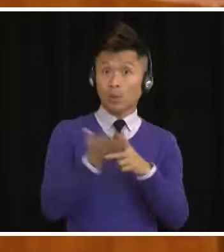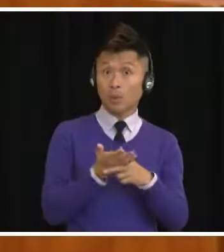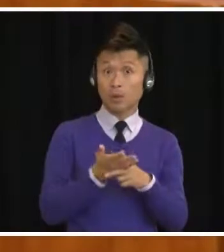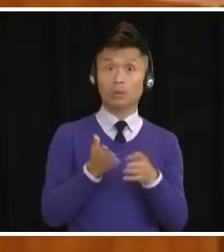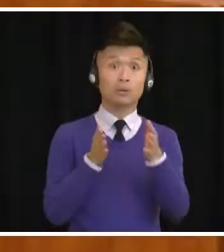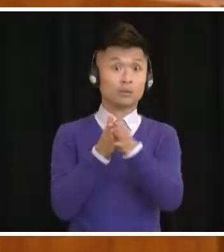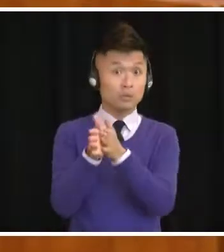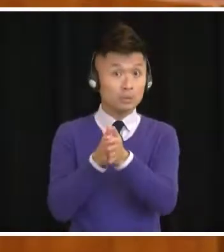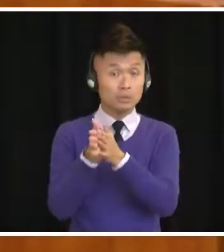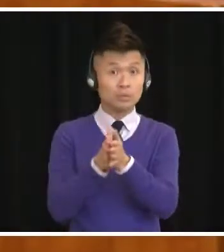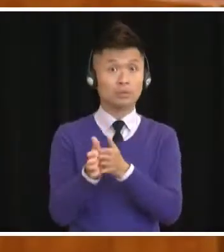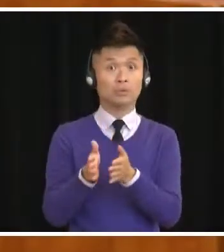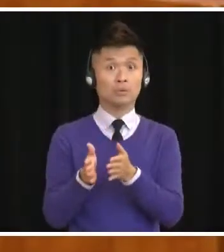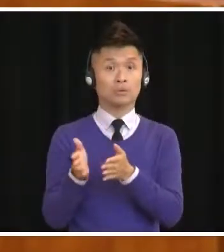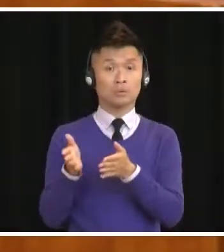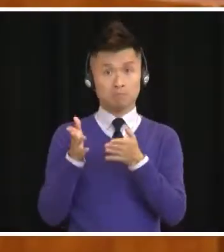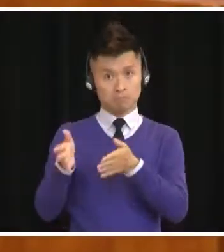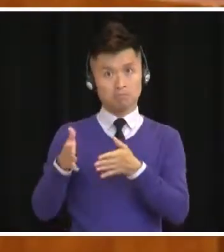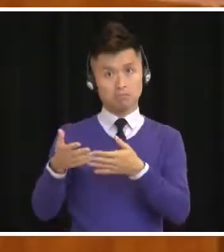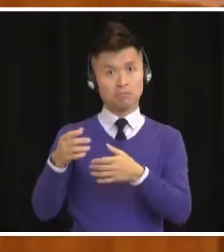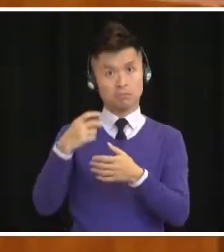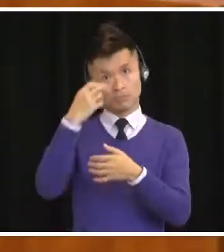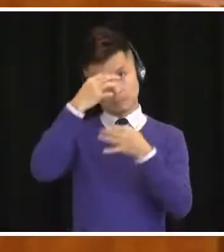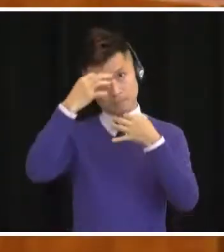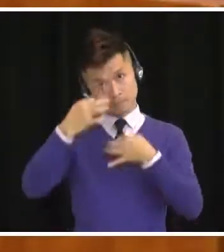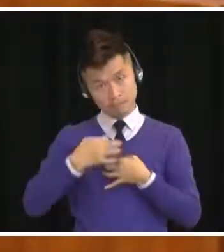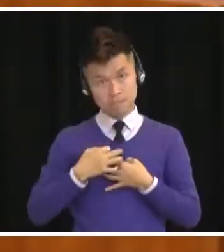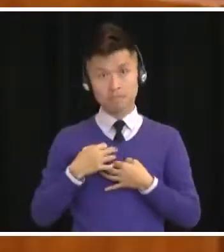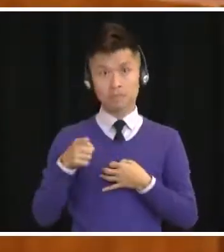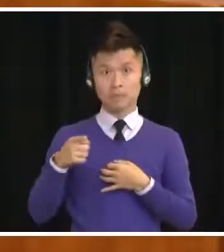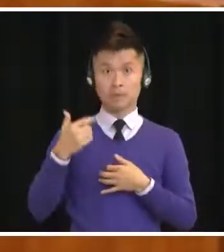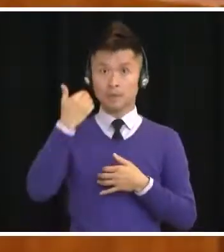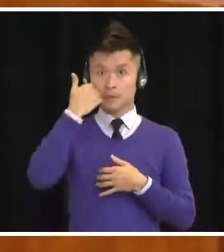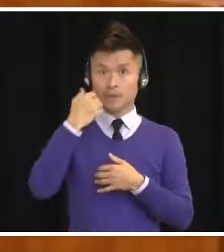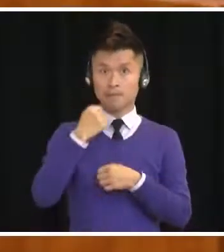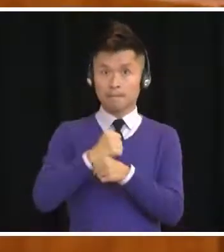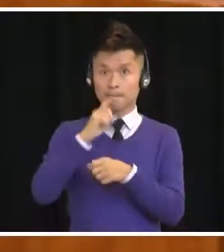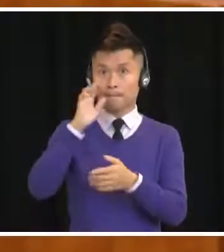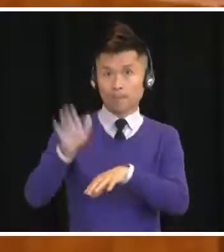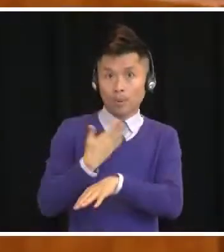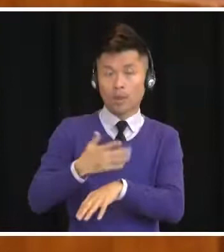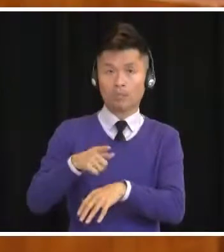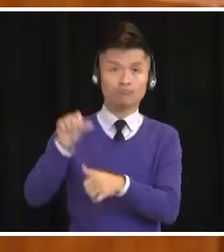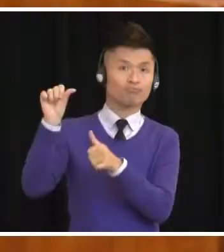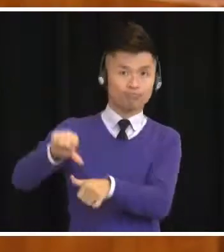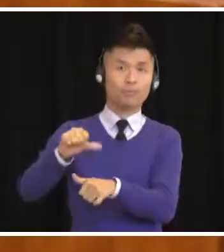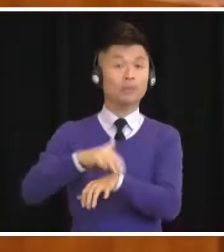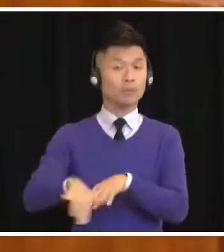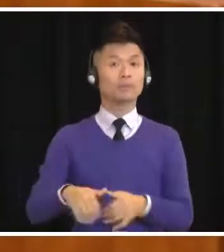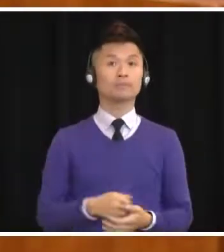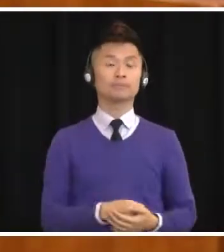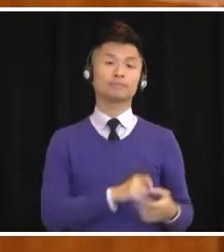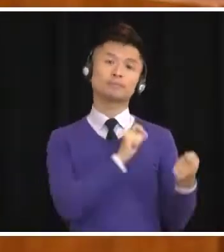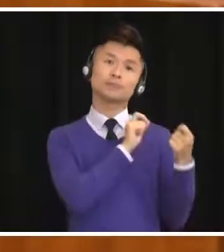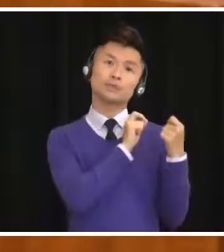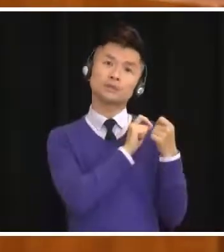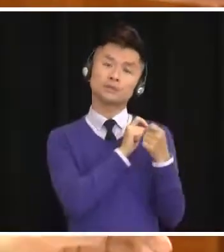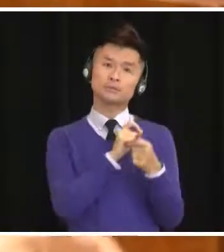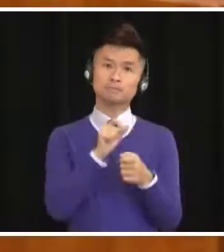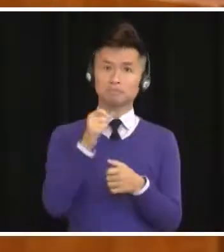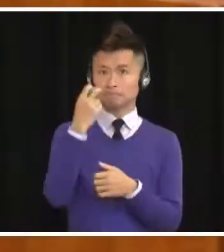competent authorities to make necessary improvements or even discipline